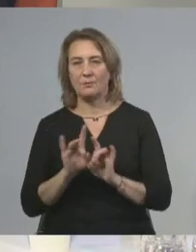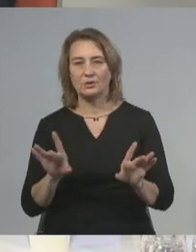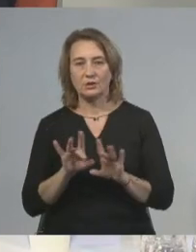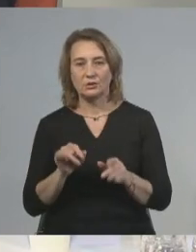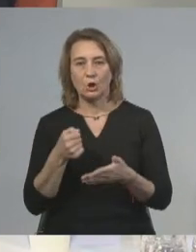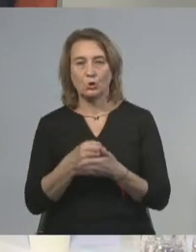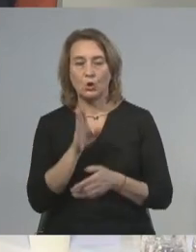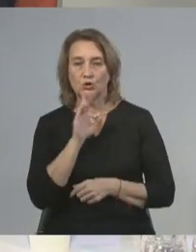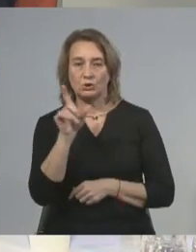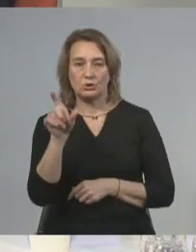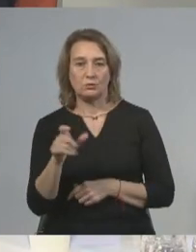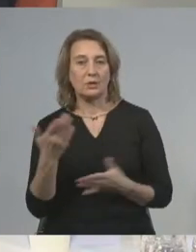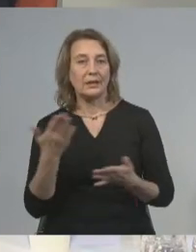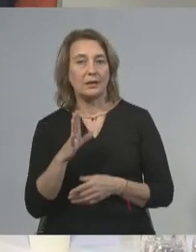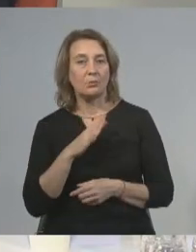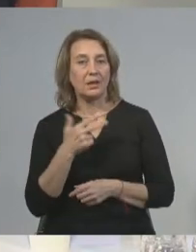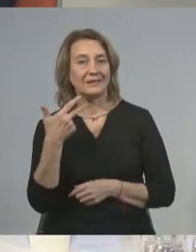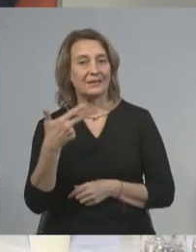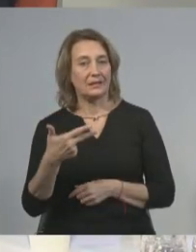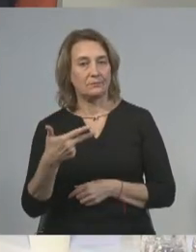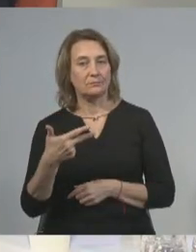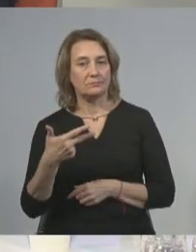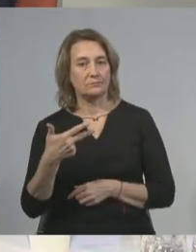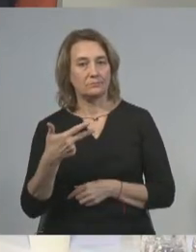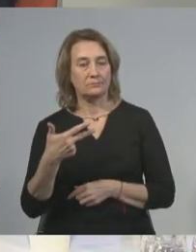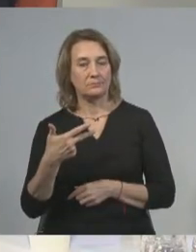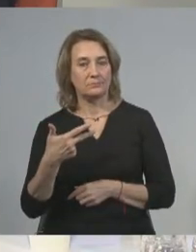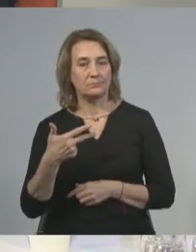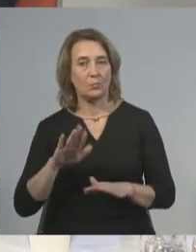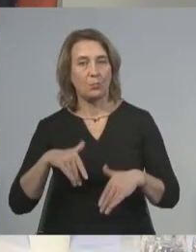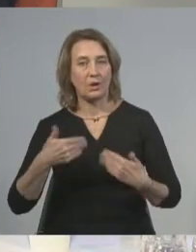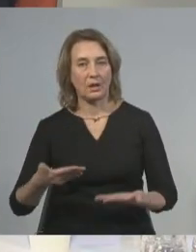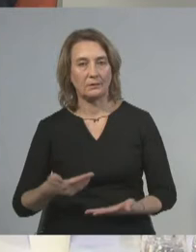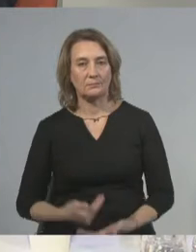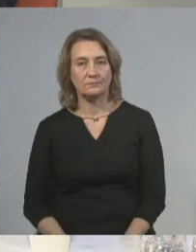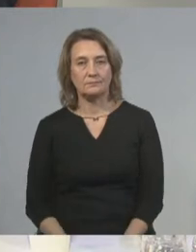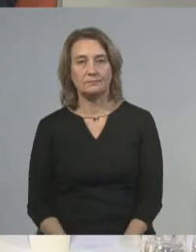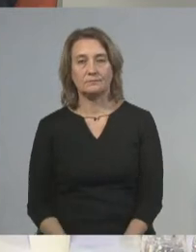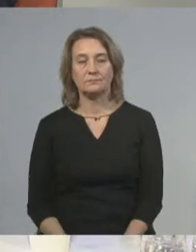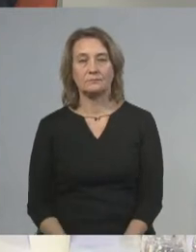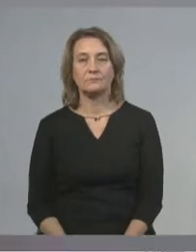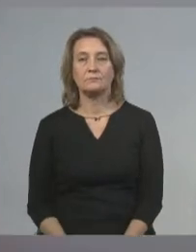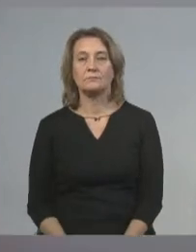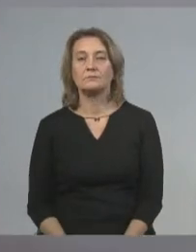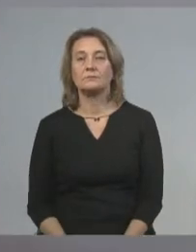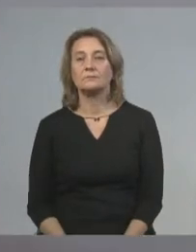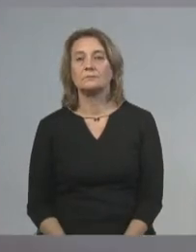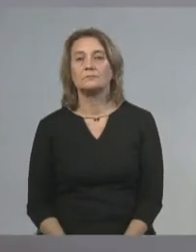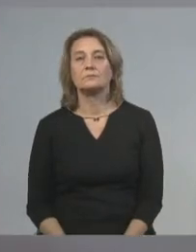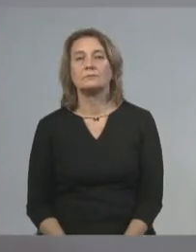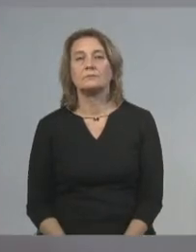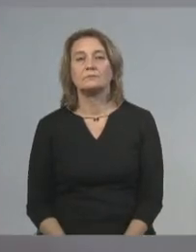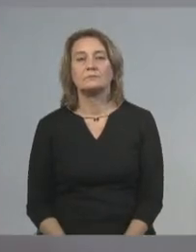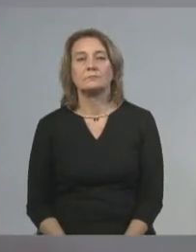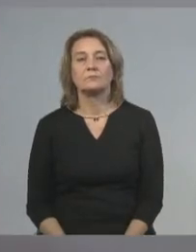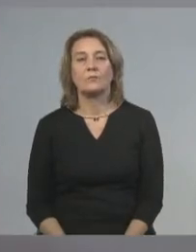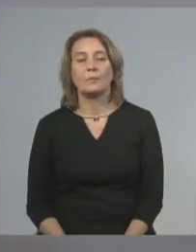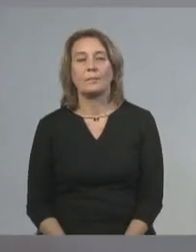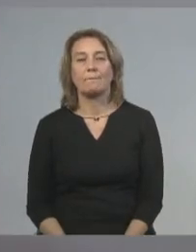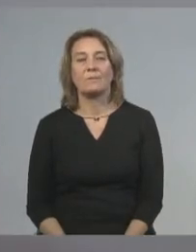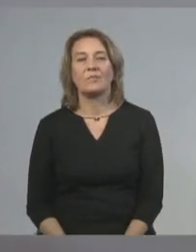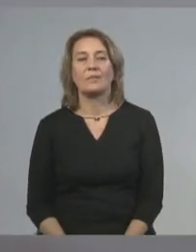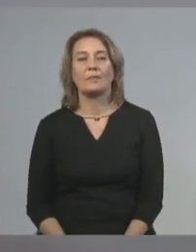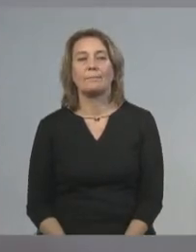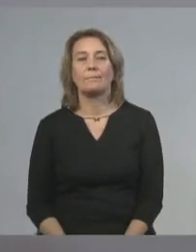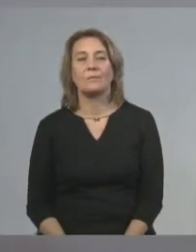against women what would your three tips would have been for them even though you are experienced journalists or you